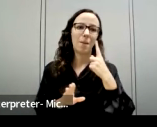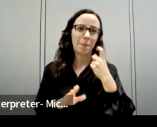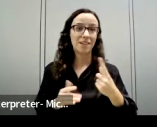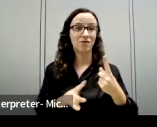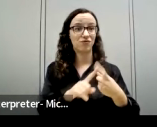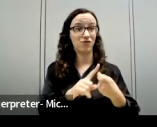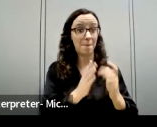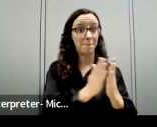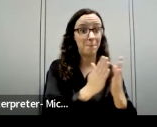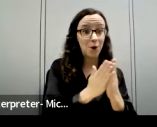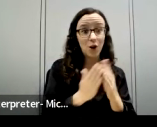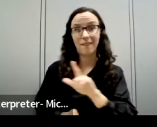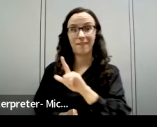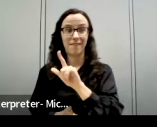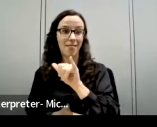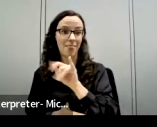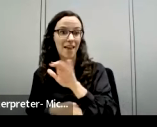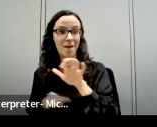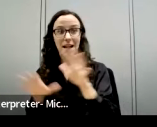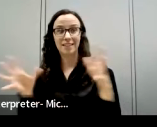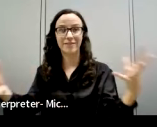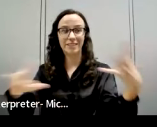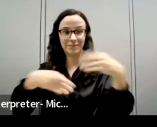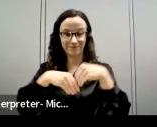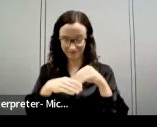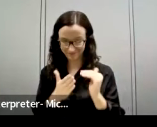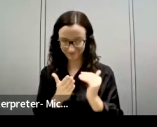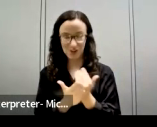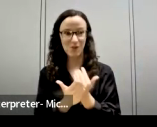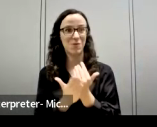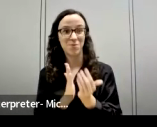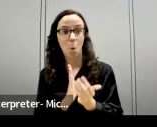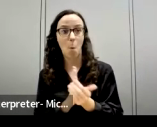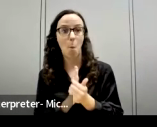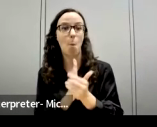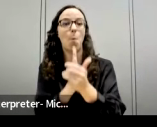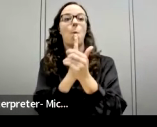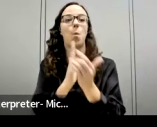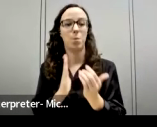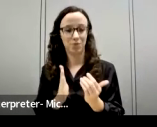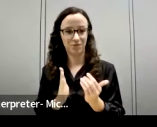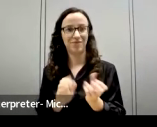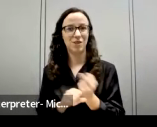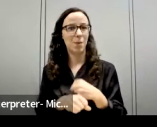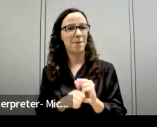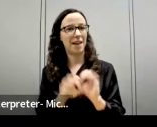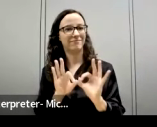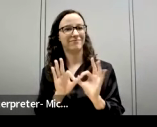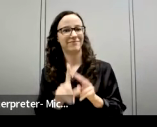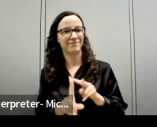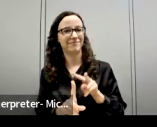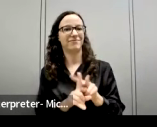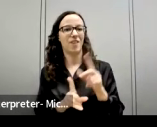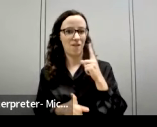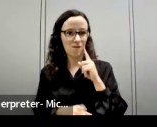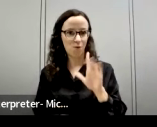all together into a new thing. And then add your own things too and make them so they actually fit your lab